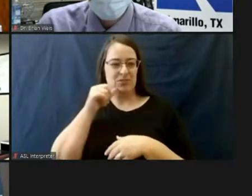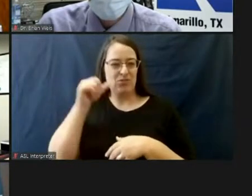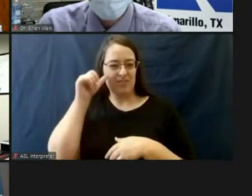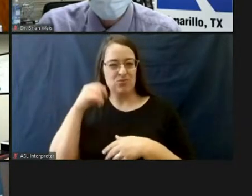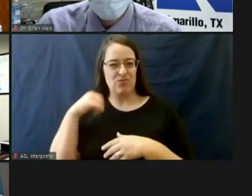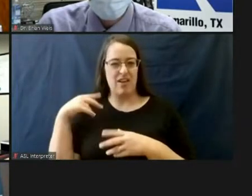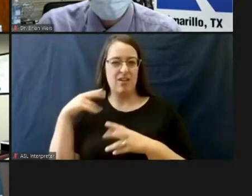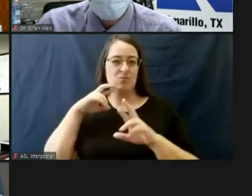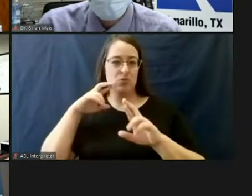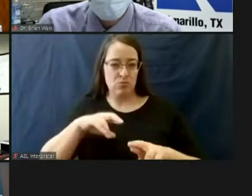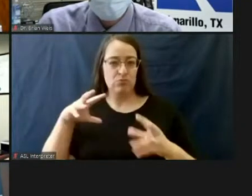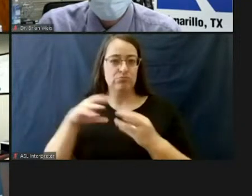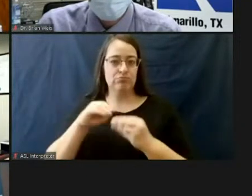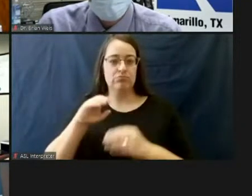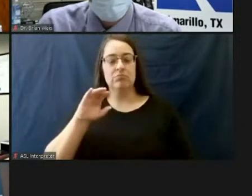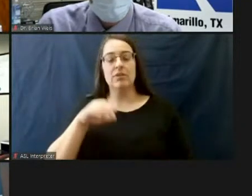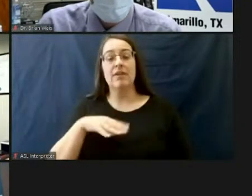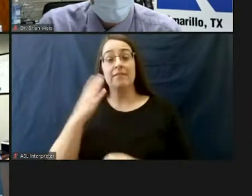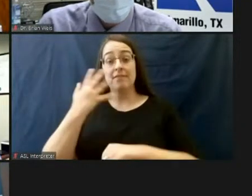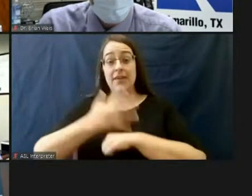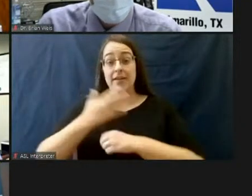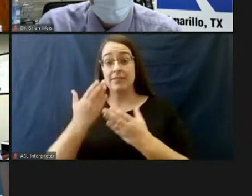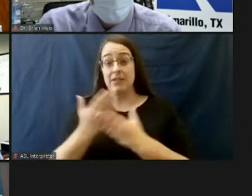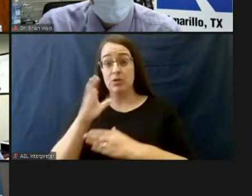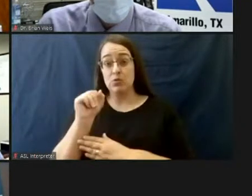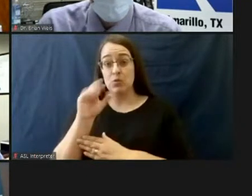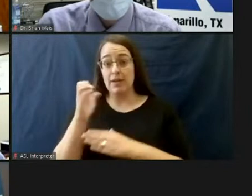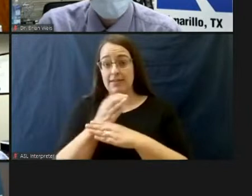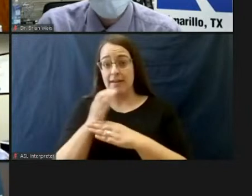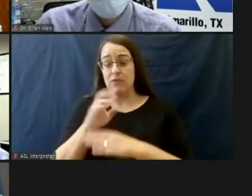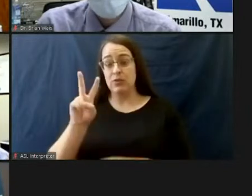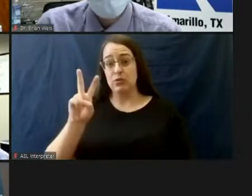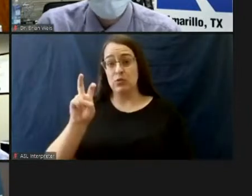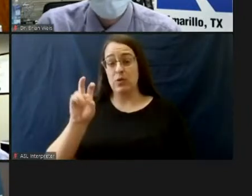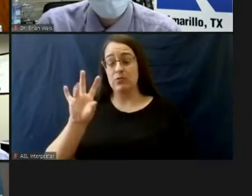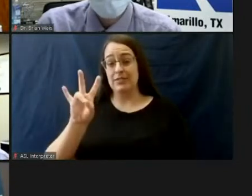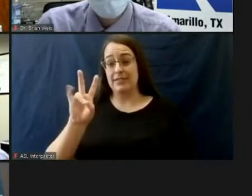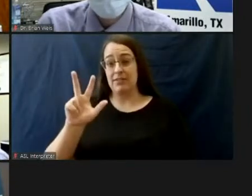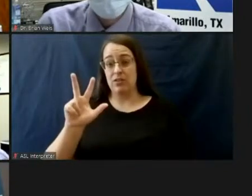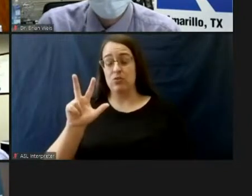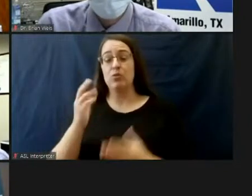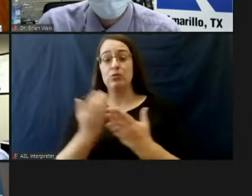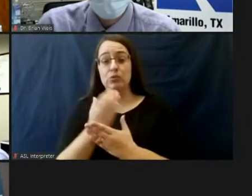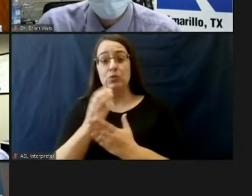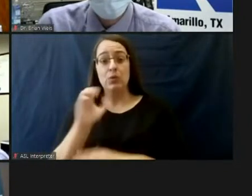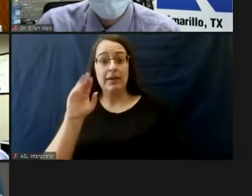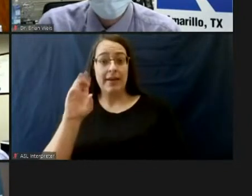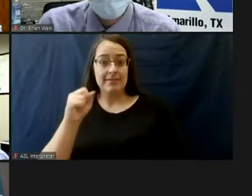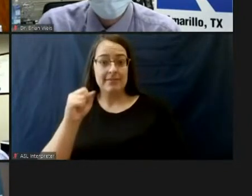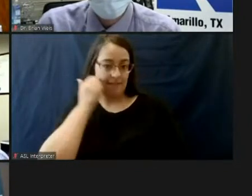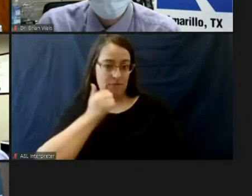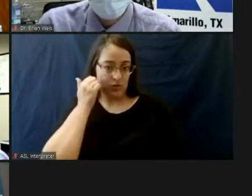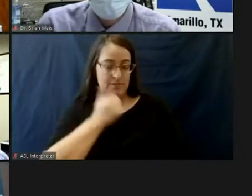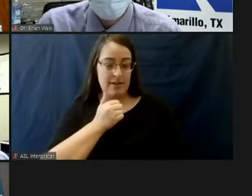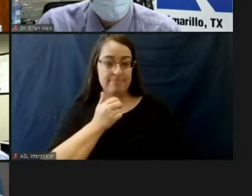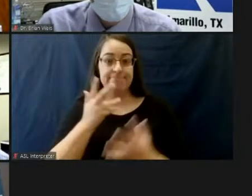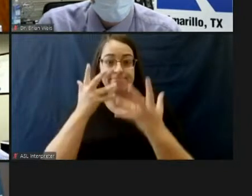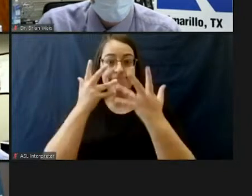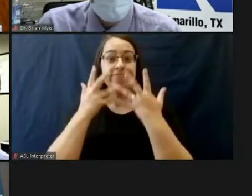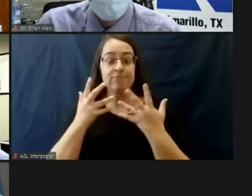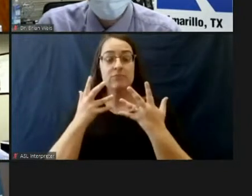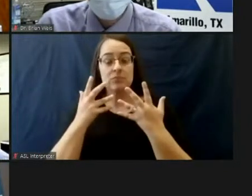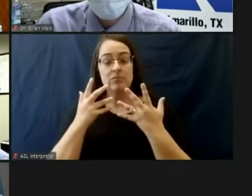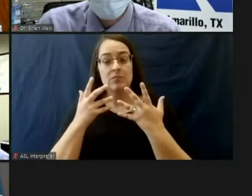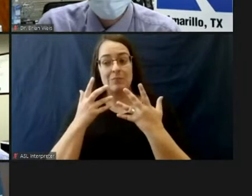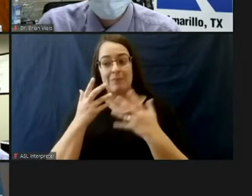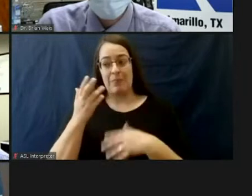counties. Our 5-day new case average is at 273 new cases per day. Unfortunately, over the